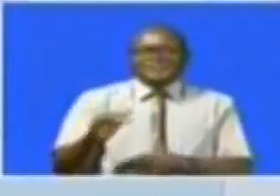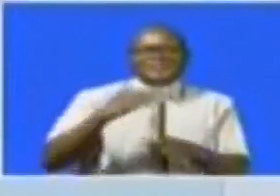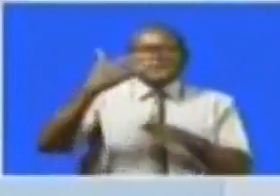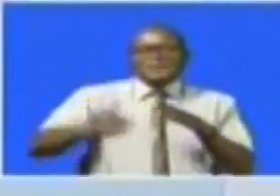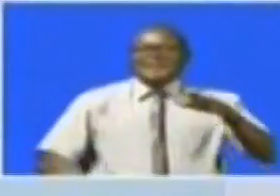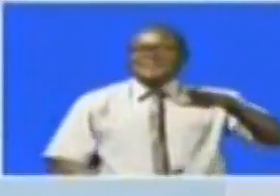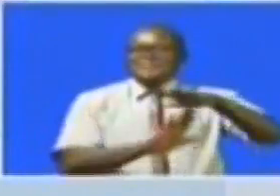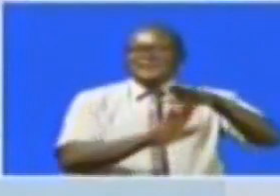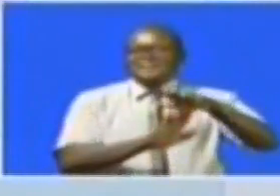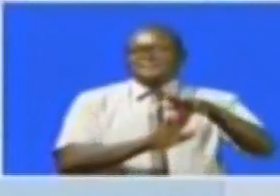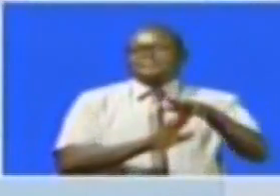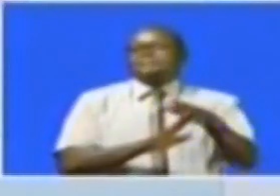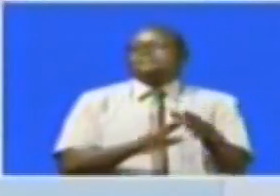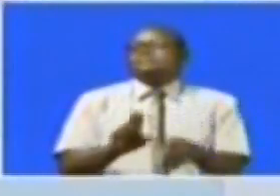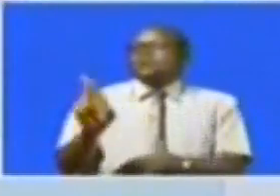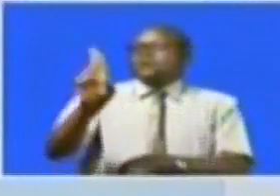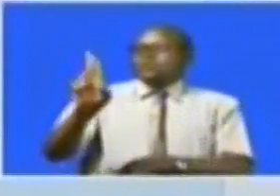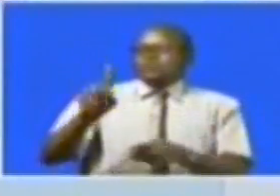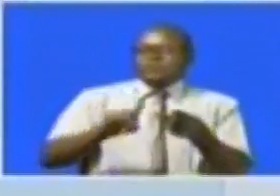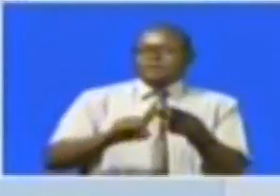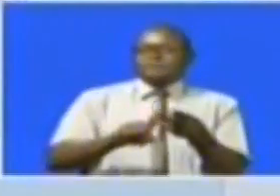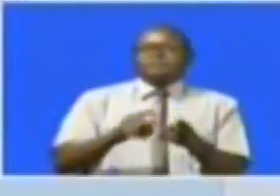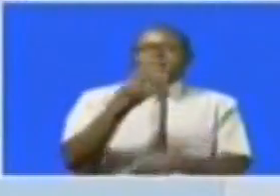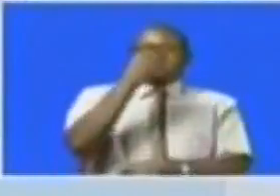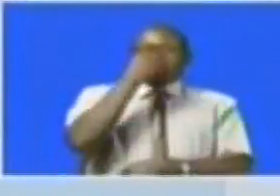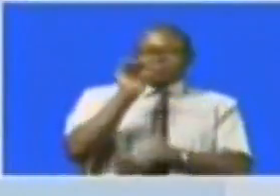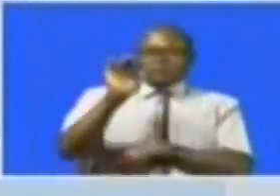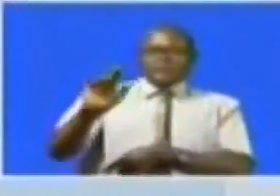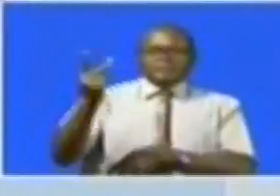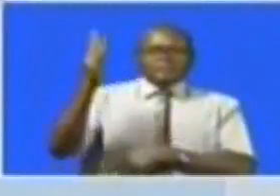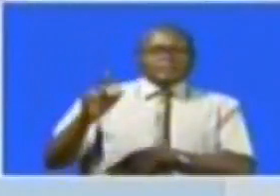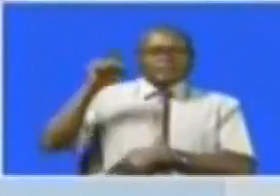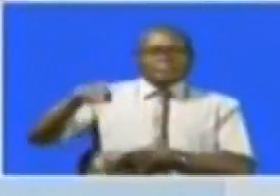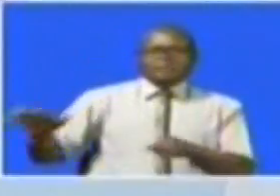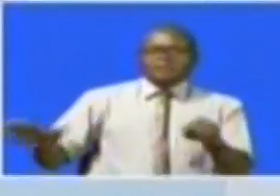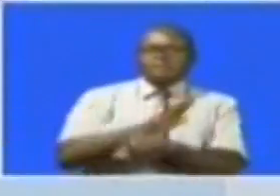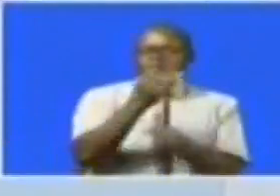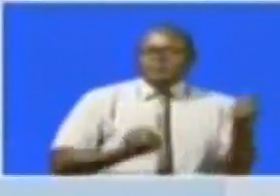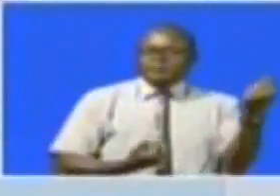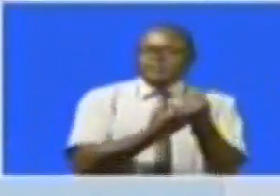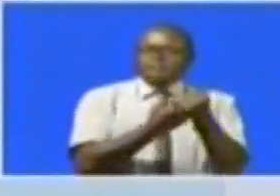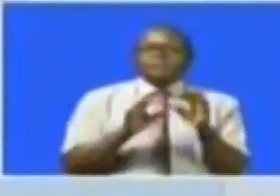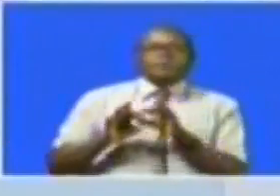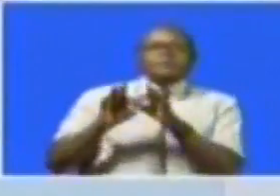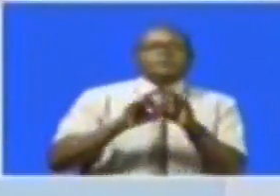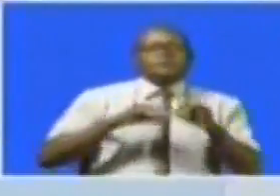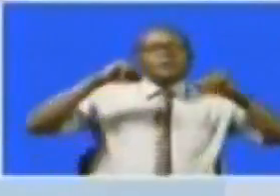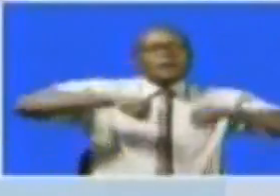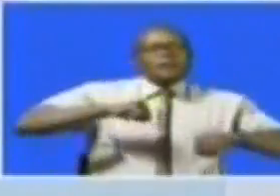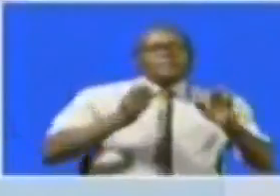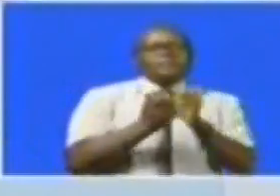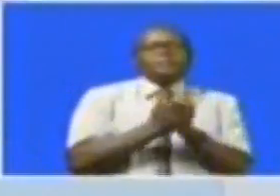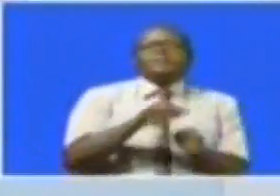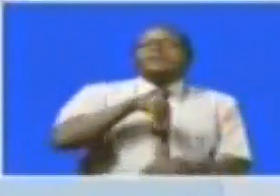President Uhuru Kenyatta and his deputy Dr. William Ruto have urged Kenyans to fully embrace the unity pact with former Prime Minister